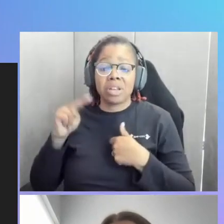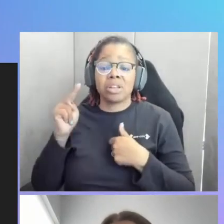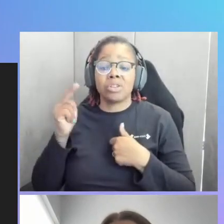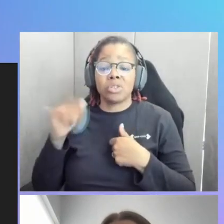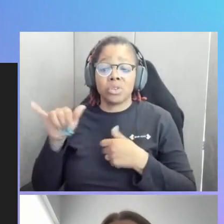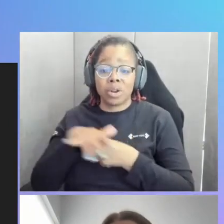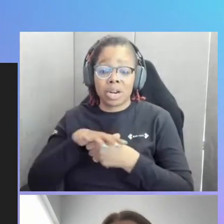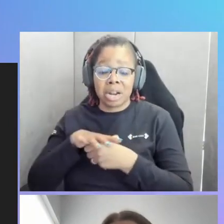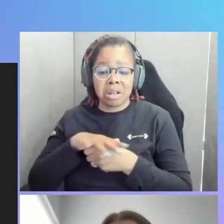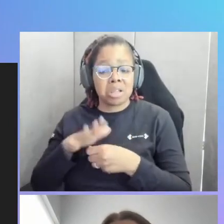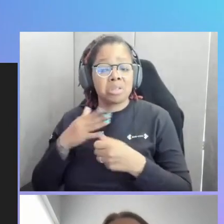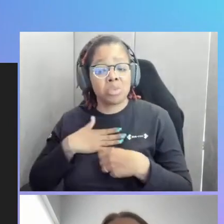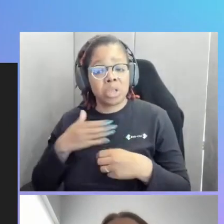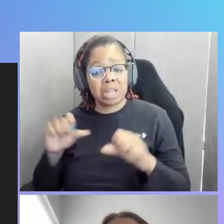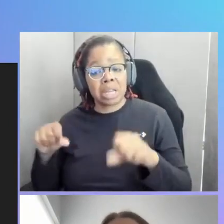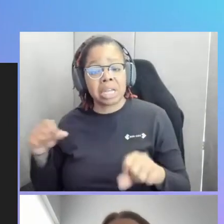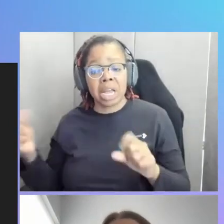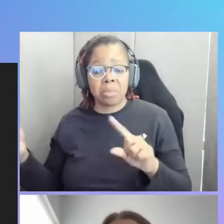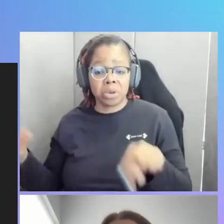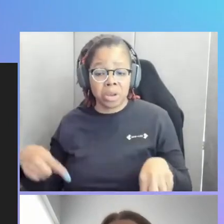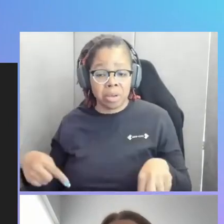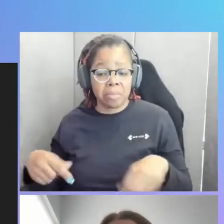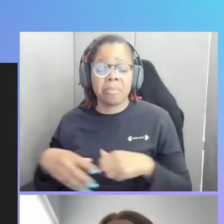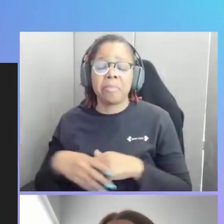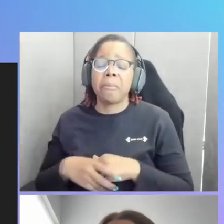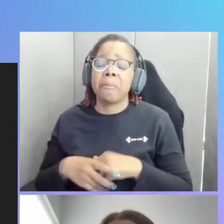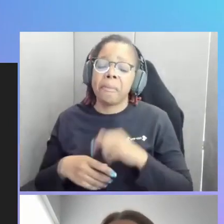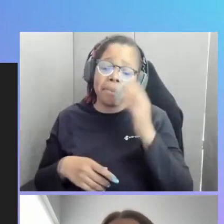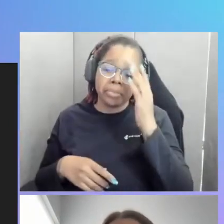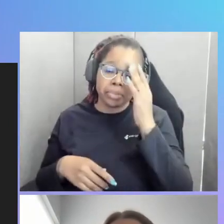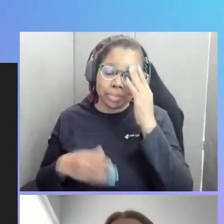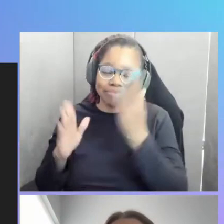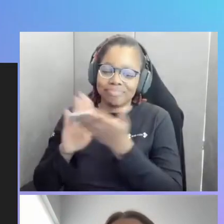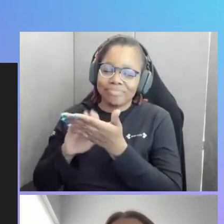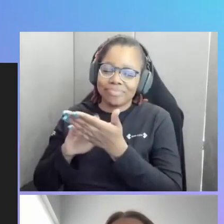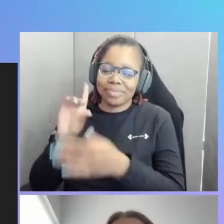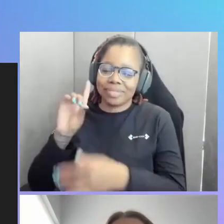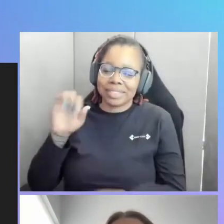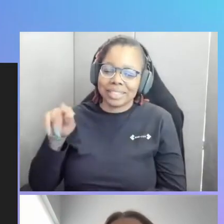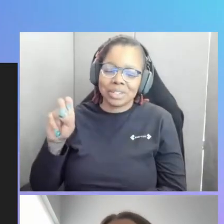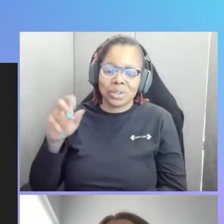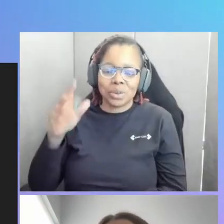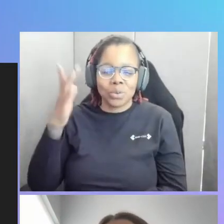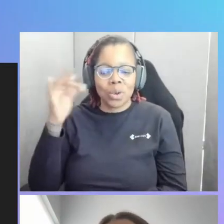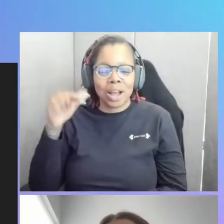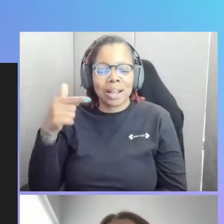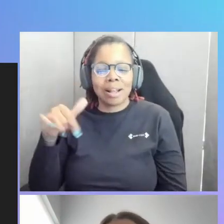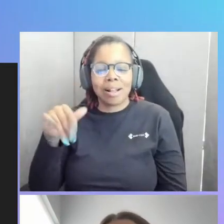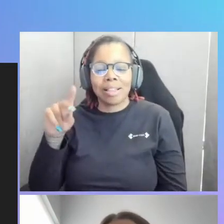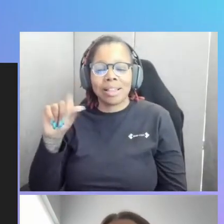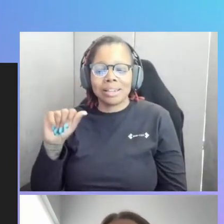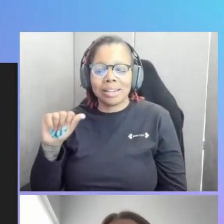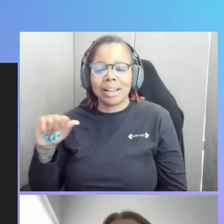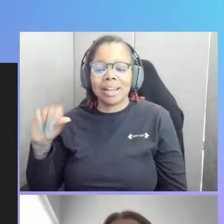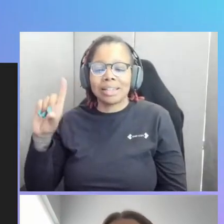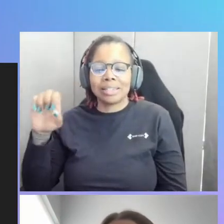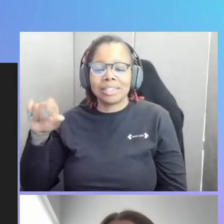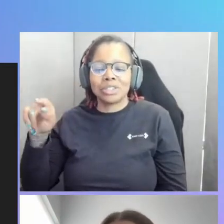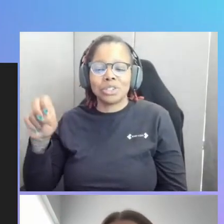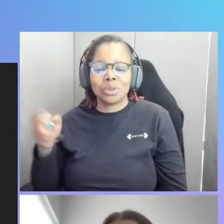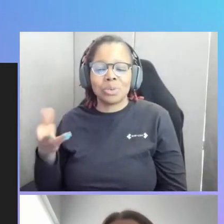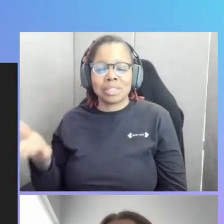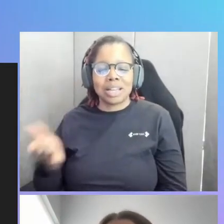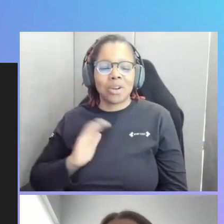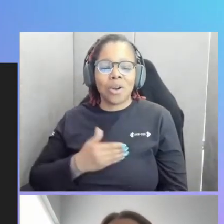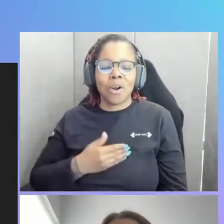able to come in person for research. So a quick shout out to DQ, because Glenda at DQ happened to be at our New York headquarters when we were